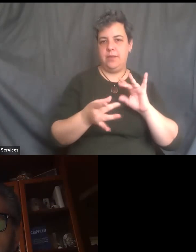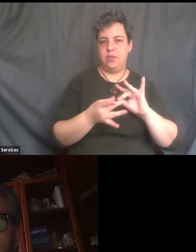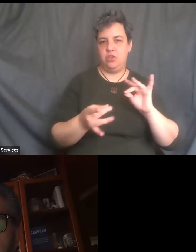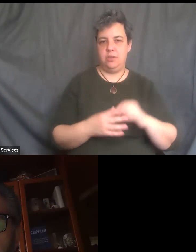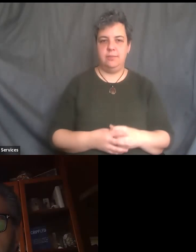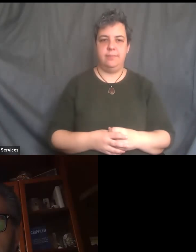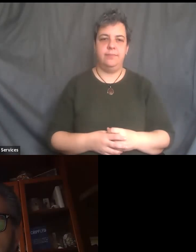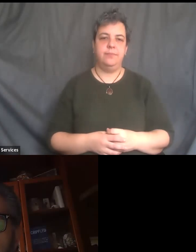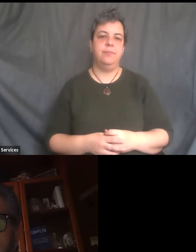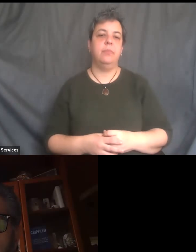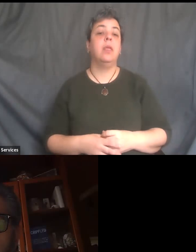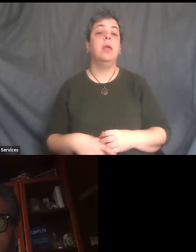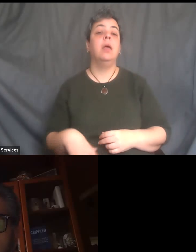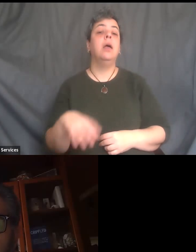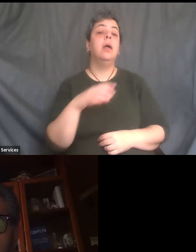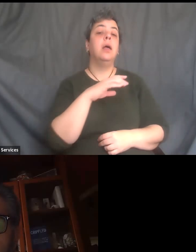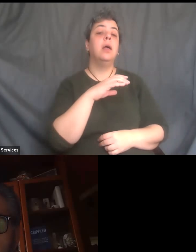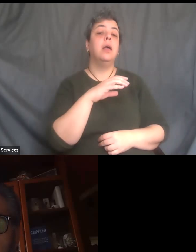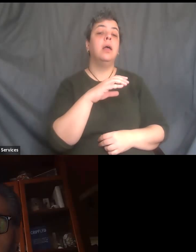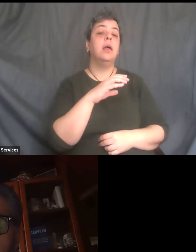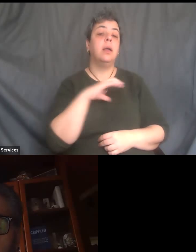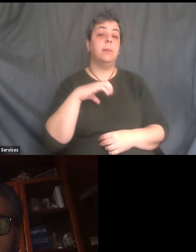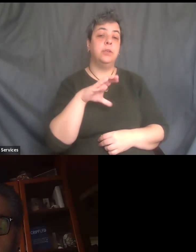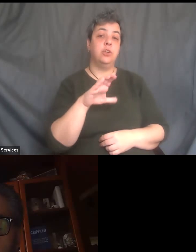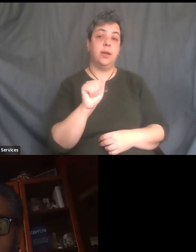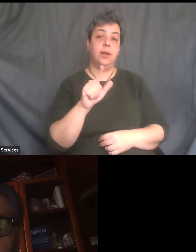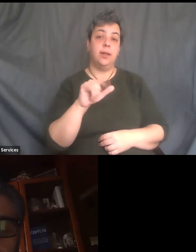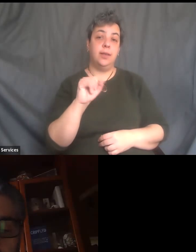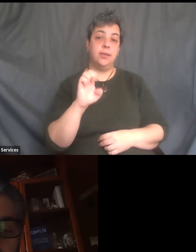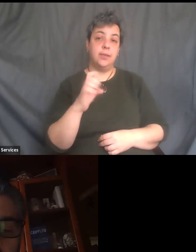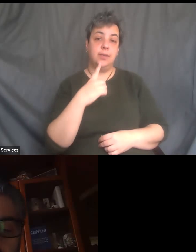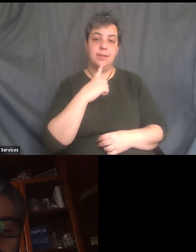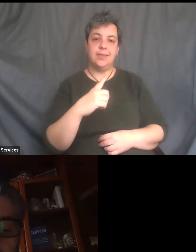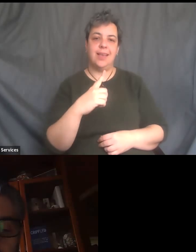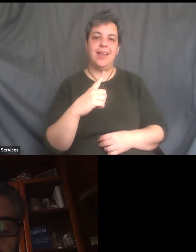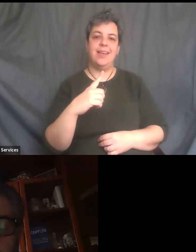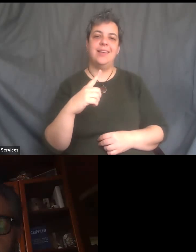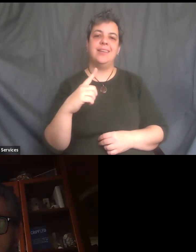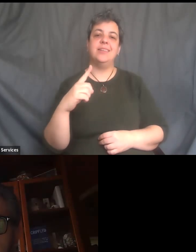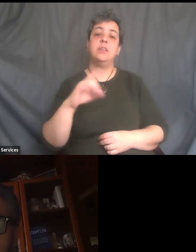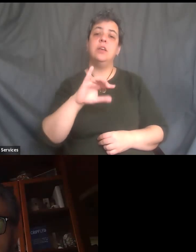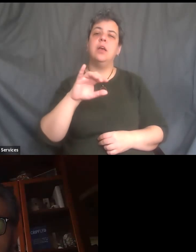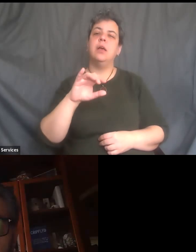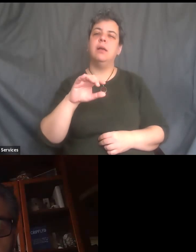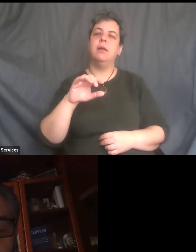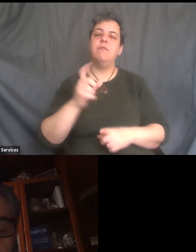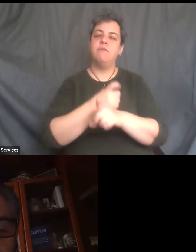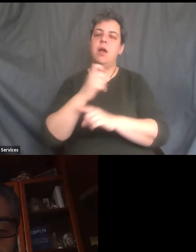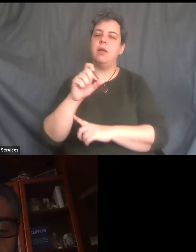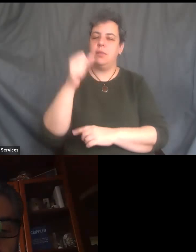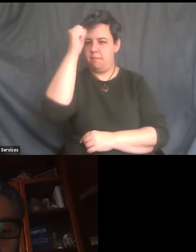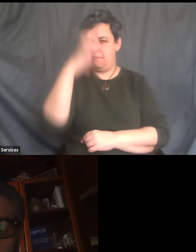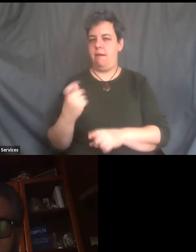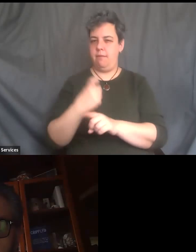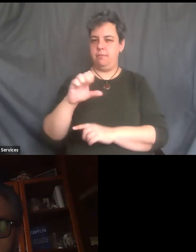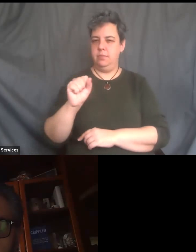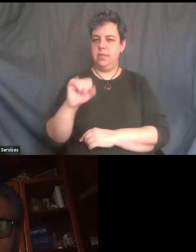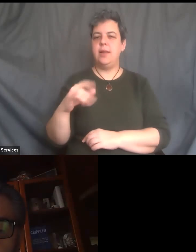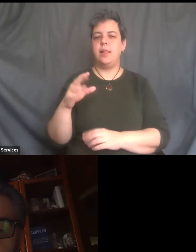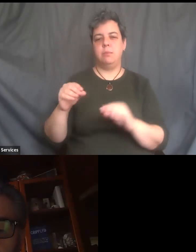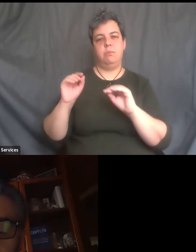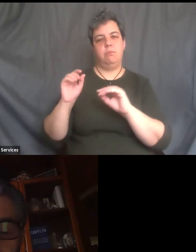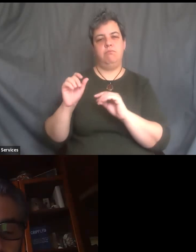put information in the chat of who represents me. So it's in there in the chat, and you can get there. Thank you. Thank